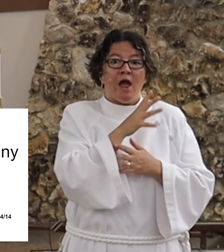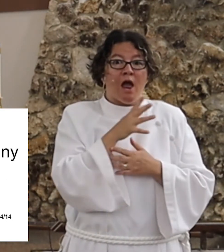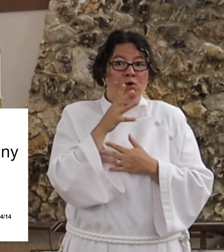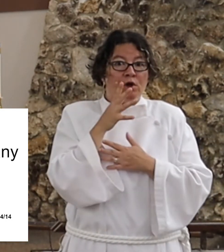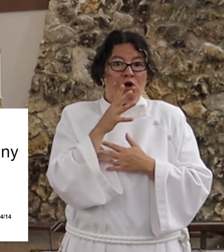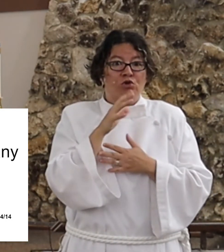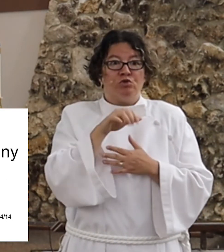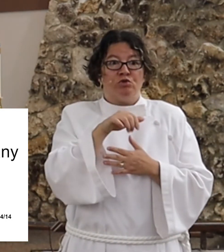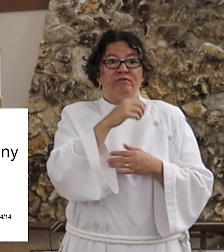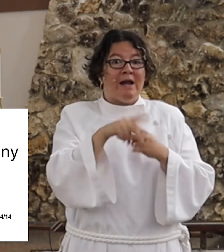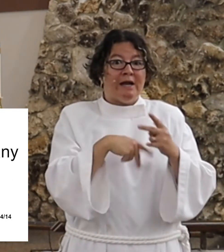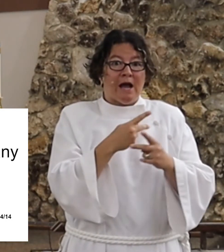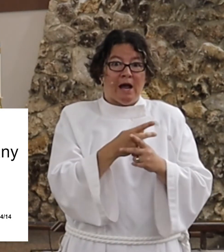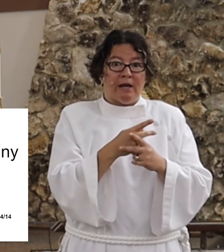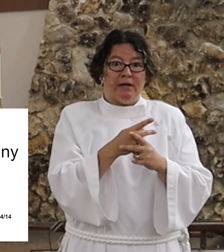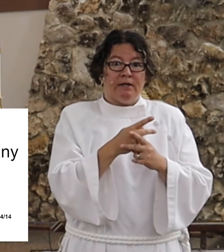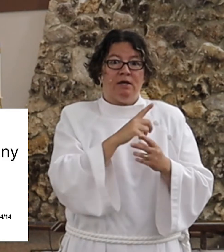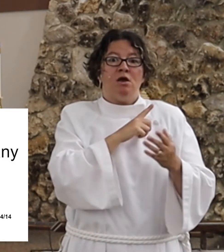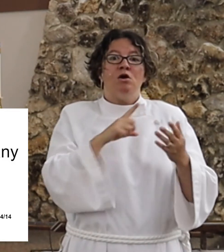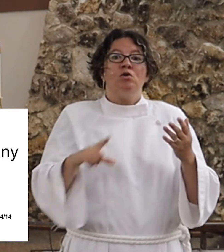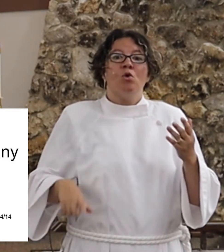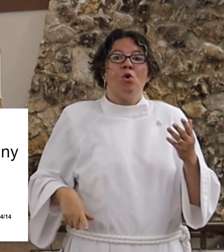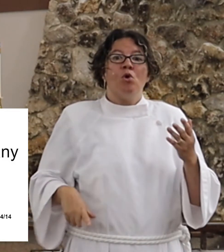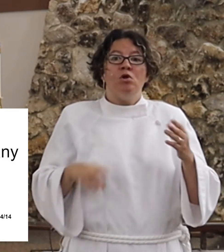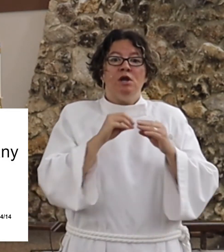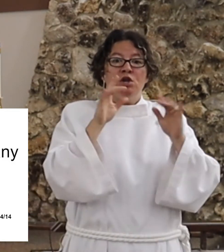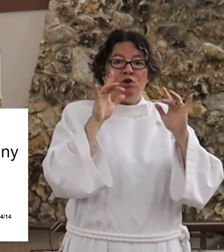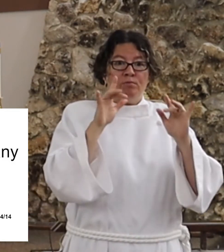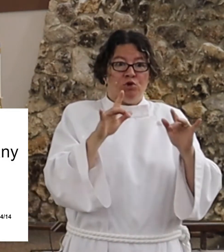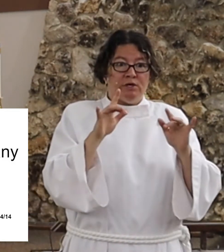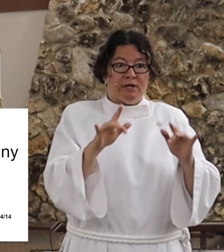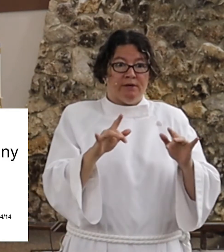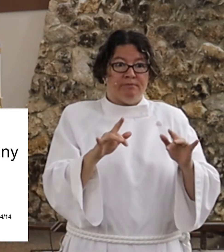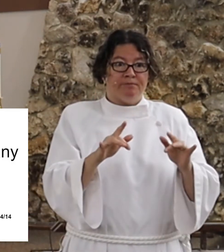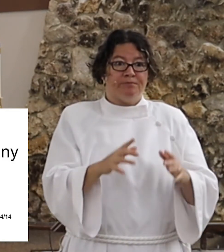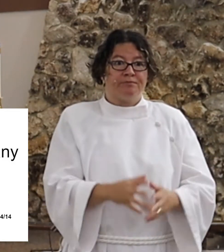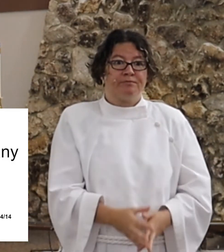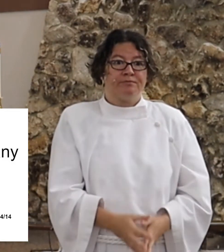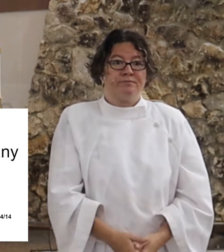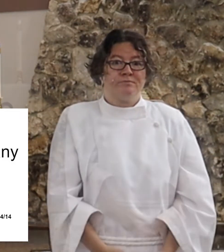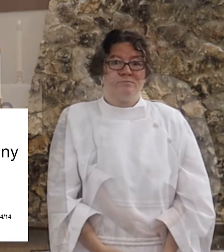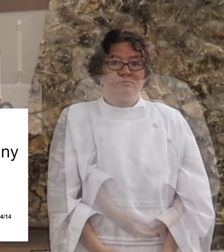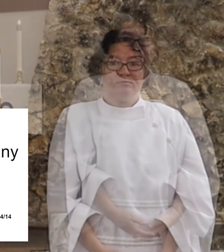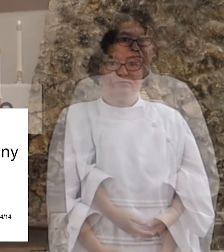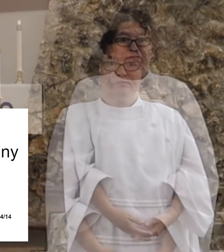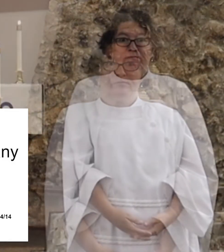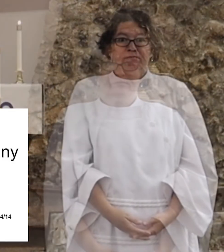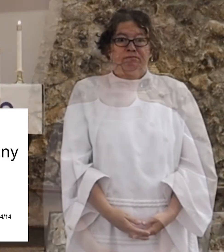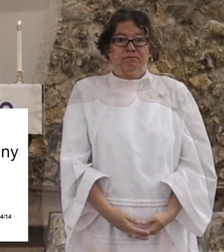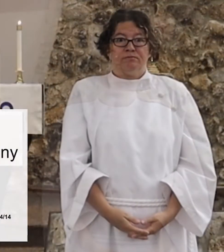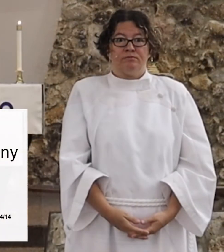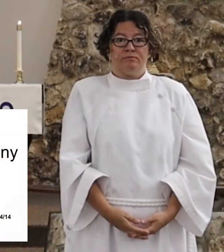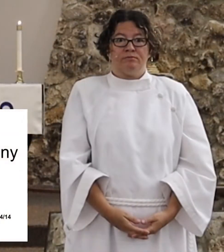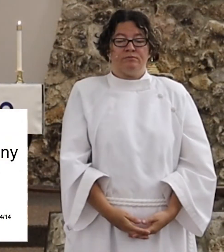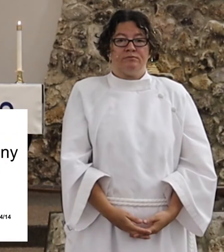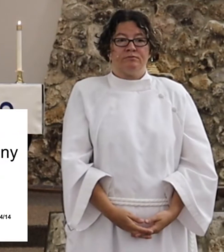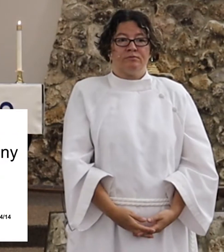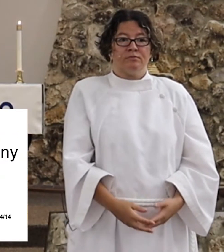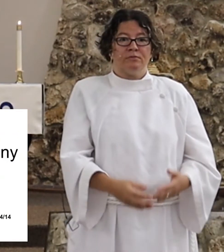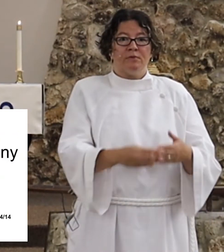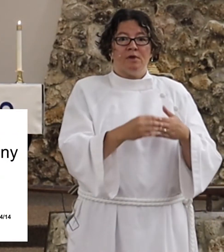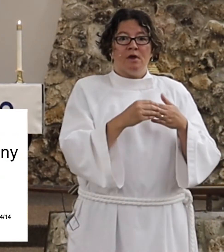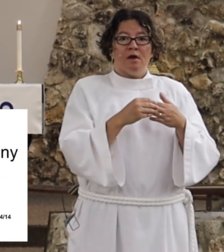with agriculture of any kind. Lord, in your mercy. Hear our prayer.